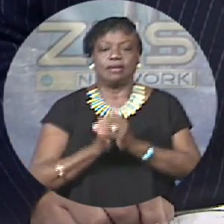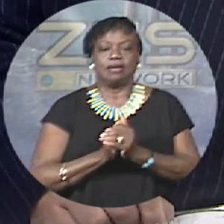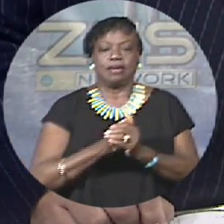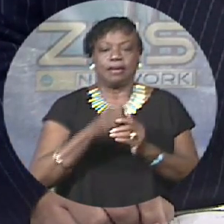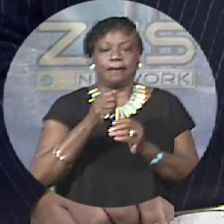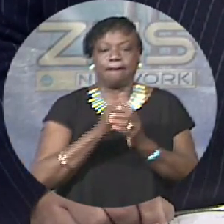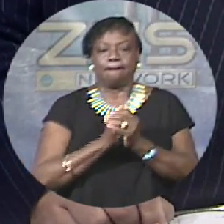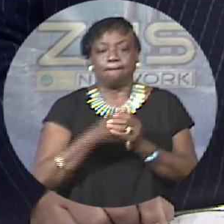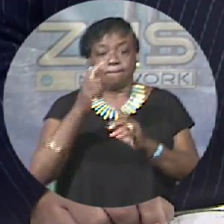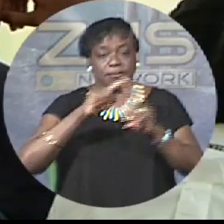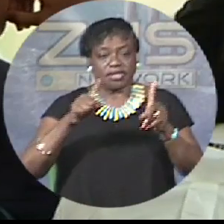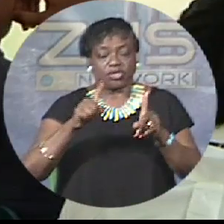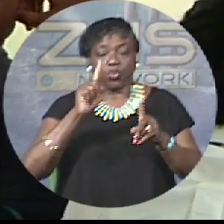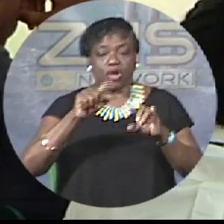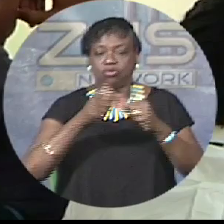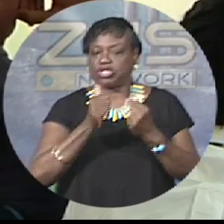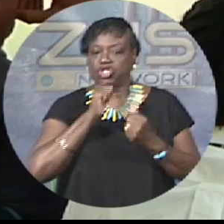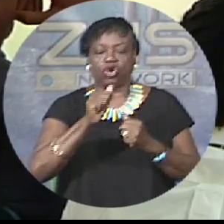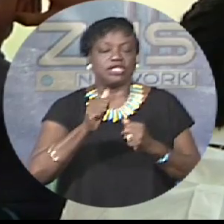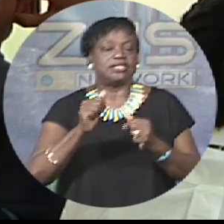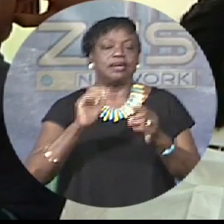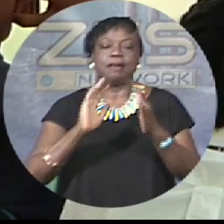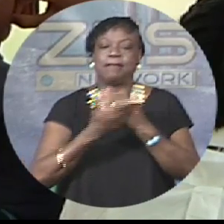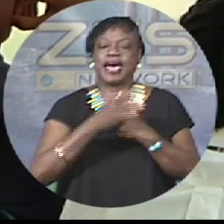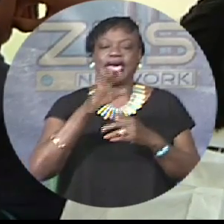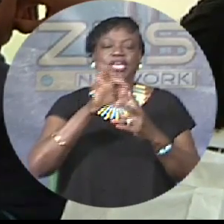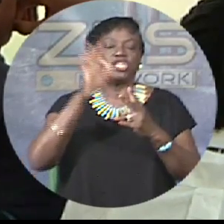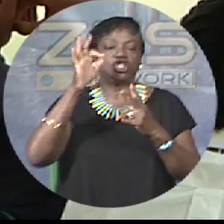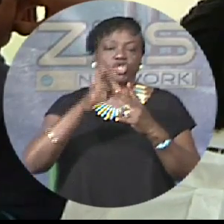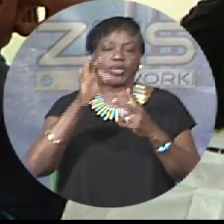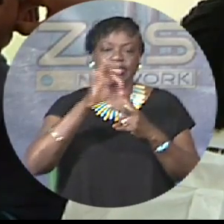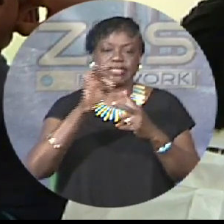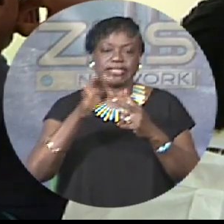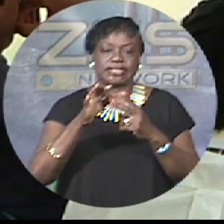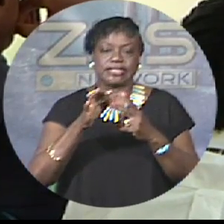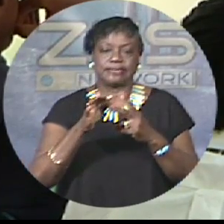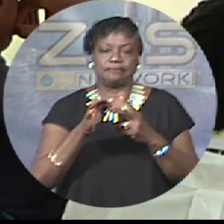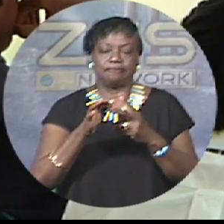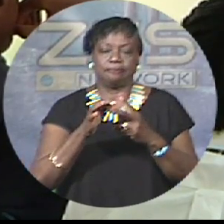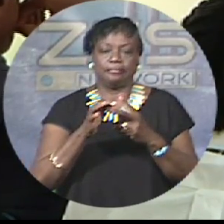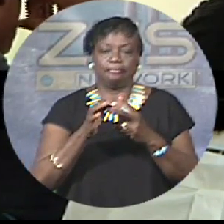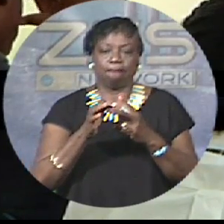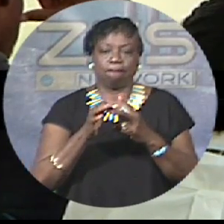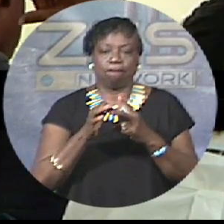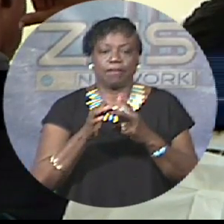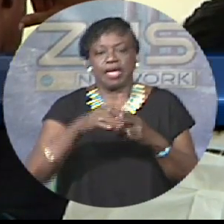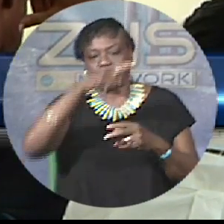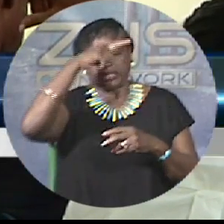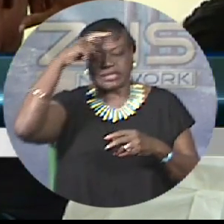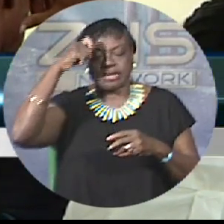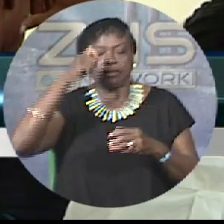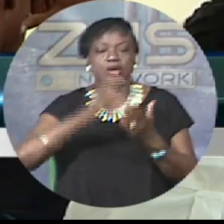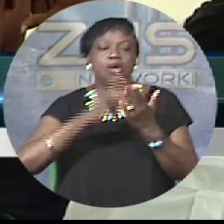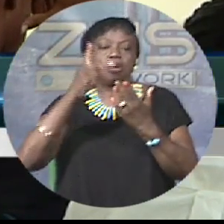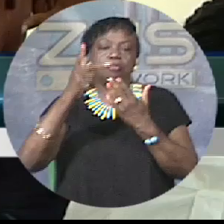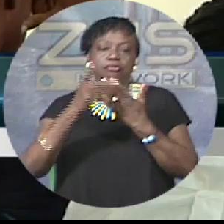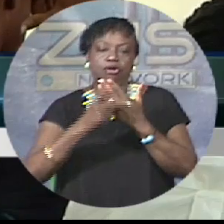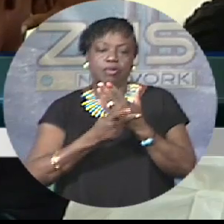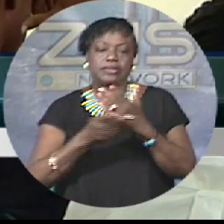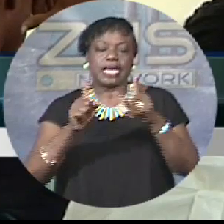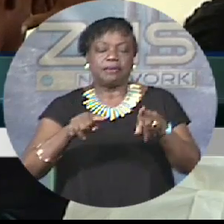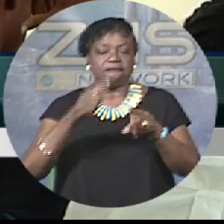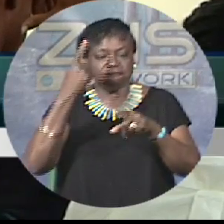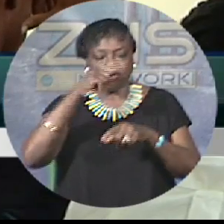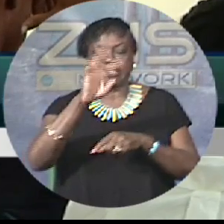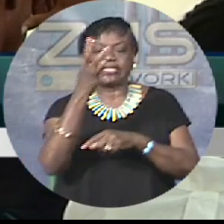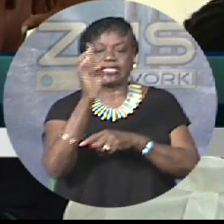by choice. While the summer school program in the public education system has been instituted for some 17 years now,